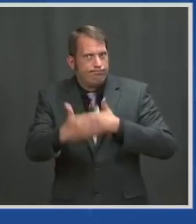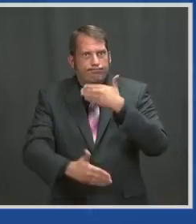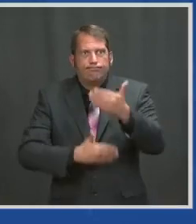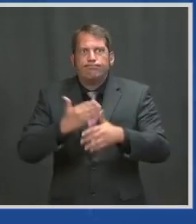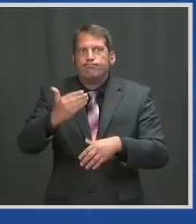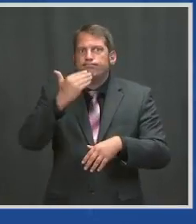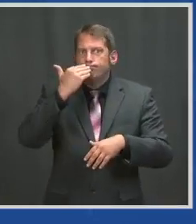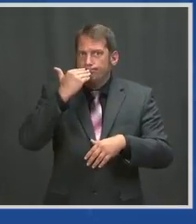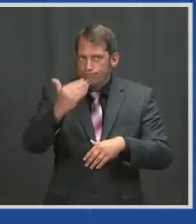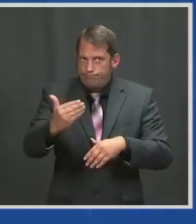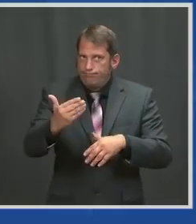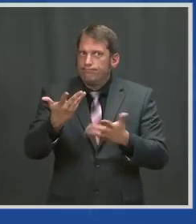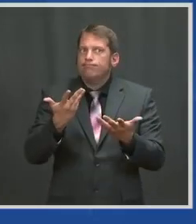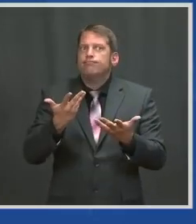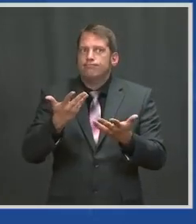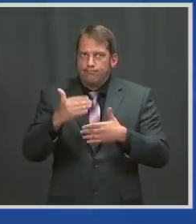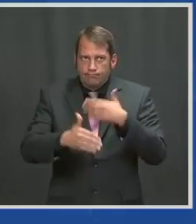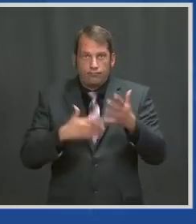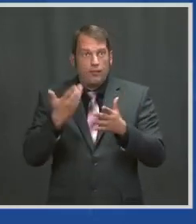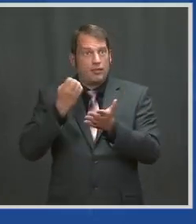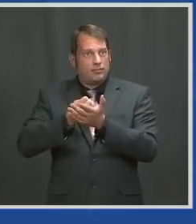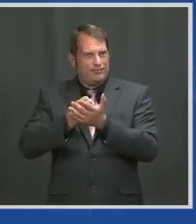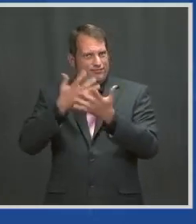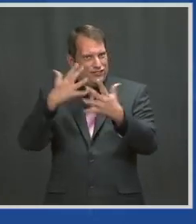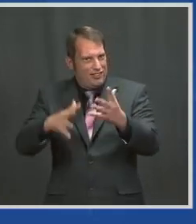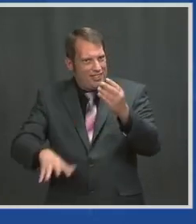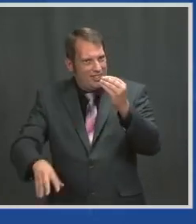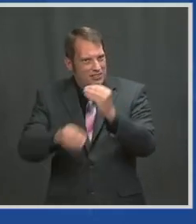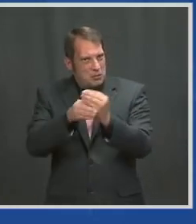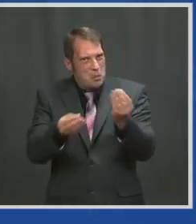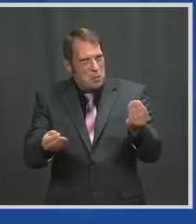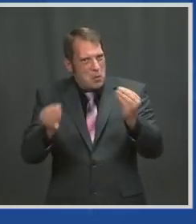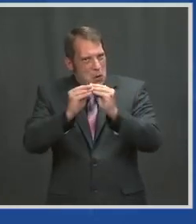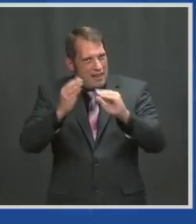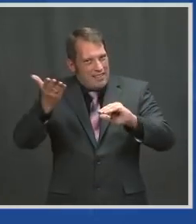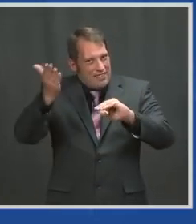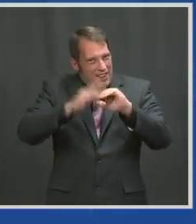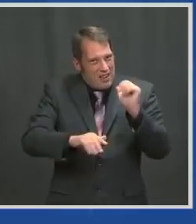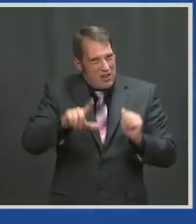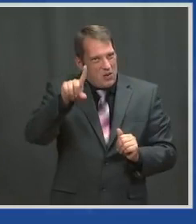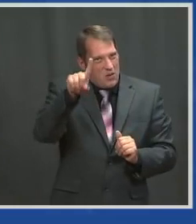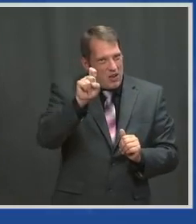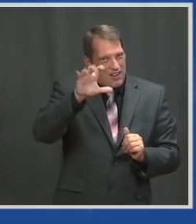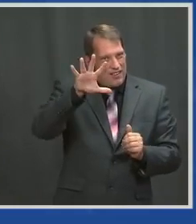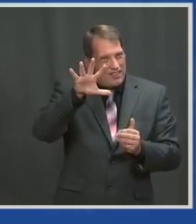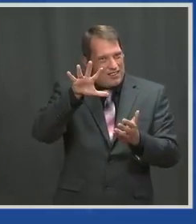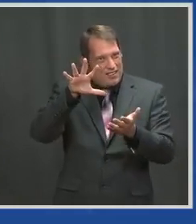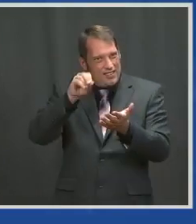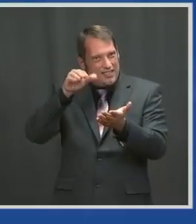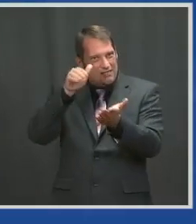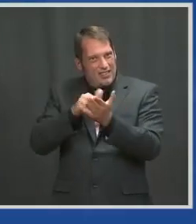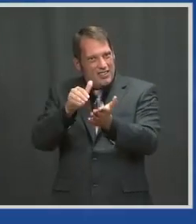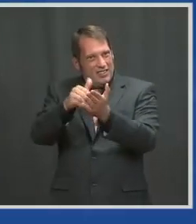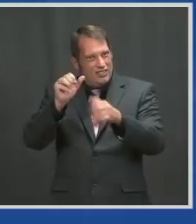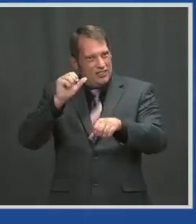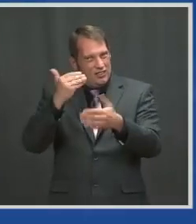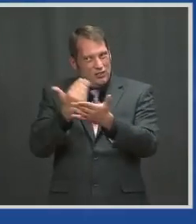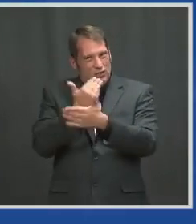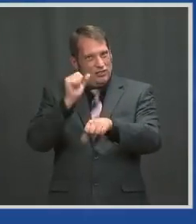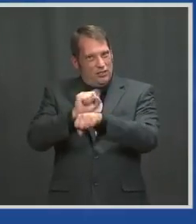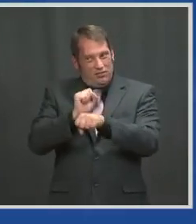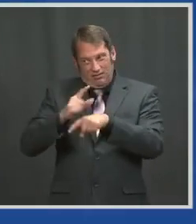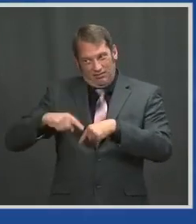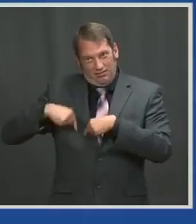than 1,500,000 new jobs since I took office. That's the most number of jobs created in the first 3 months of